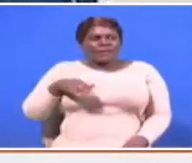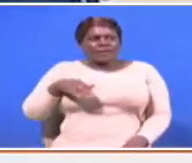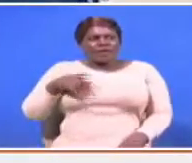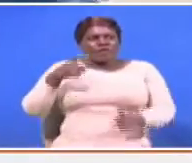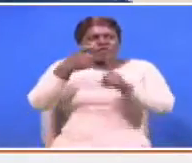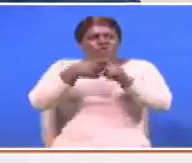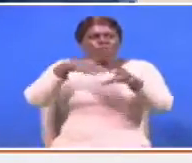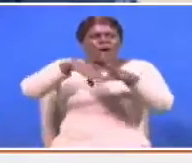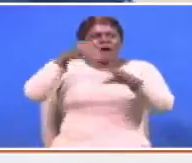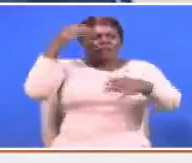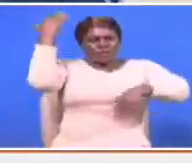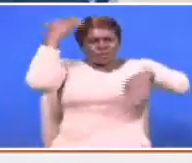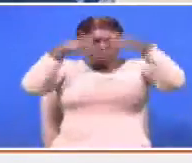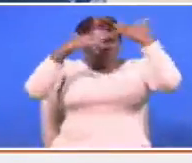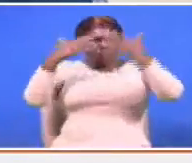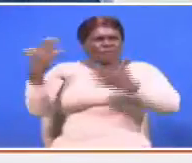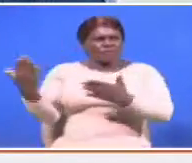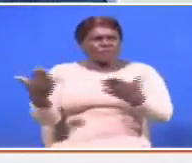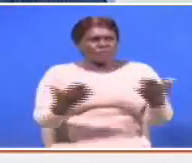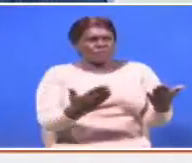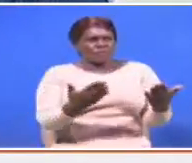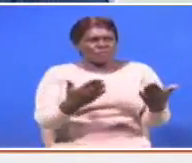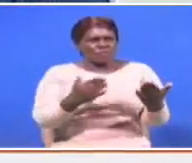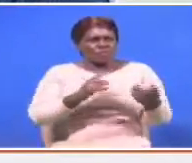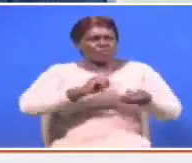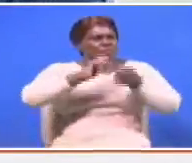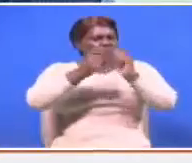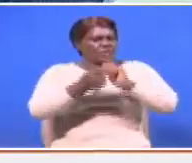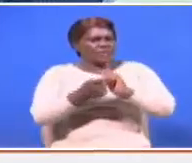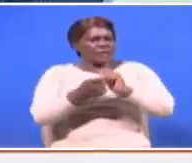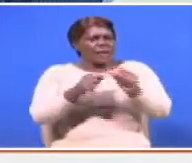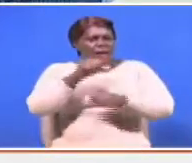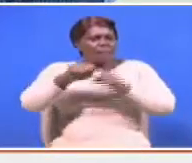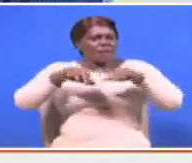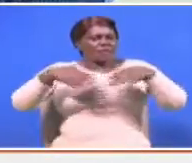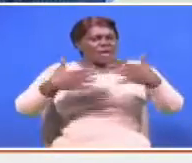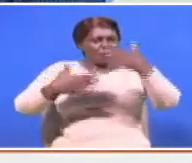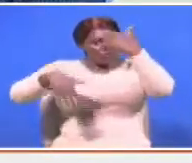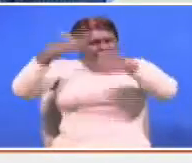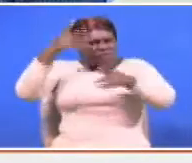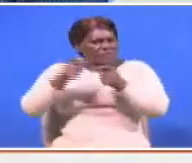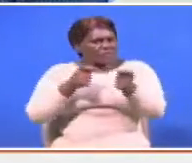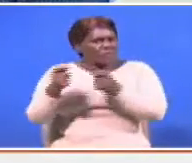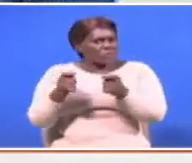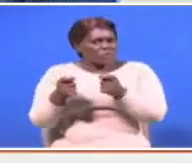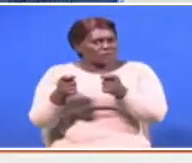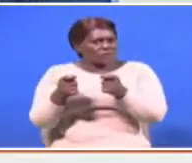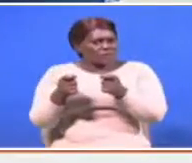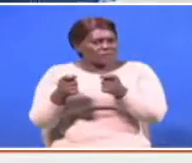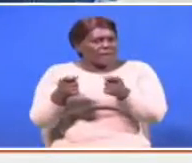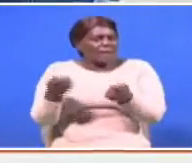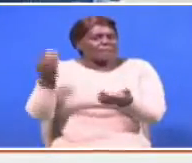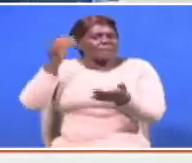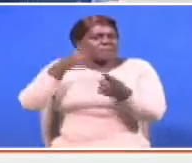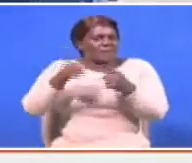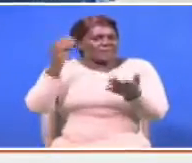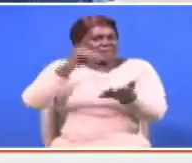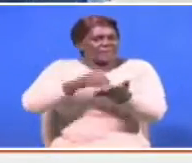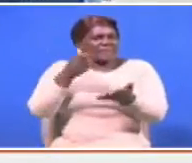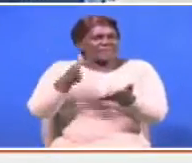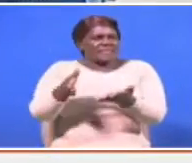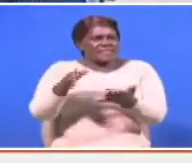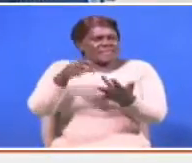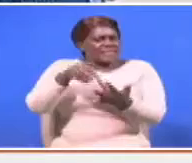outside of the university. They'll bring an air of innovation about how the university is run. But again, this is